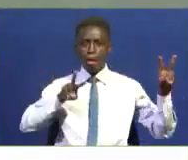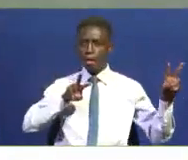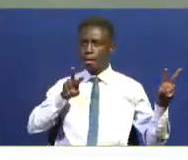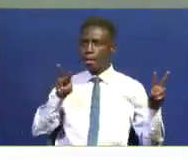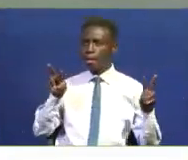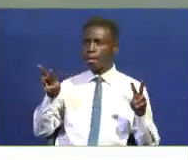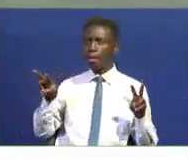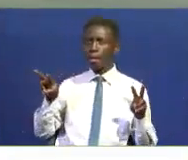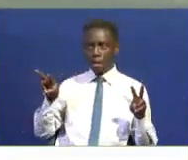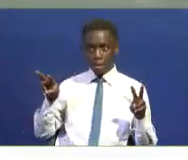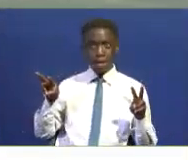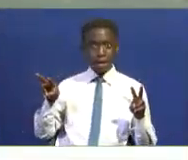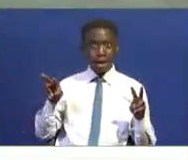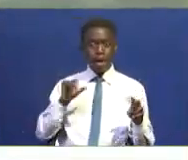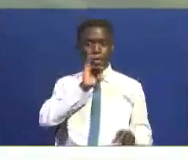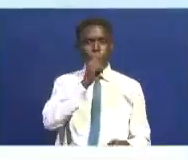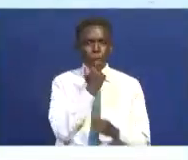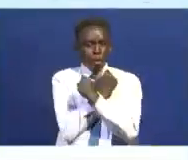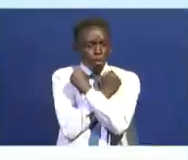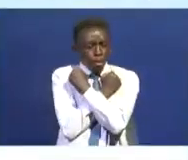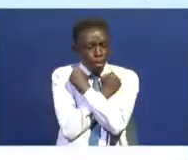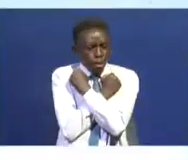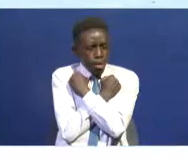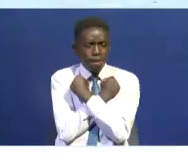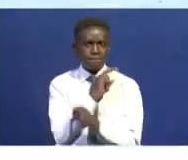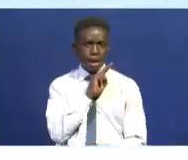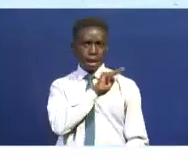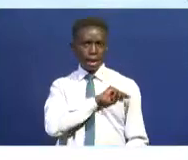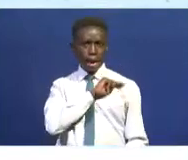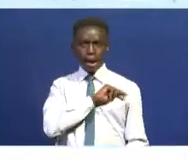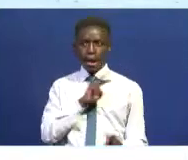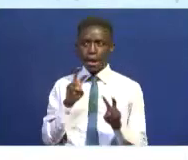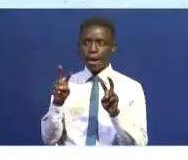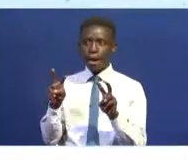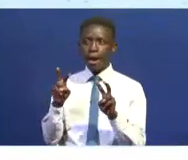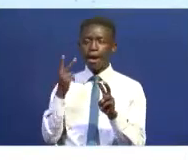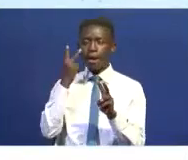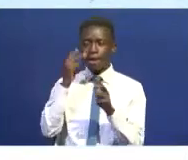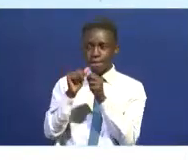watchers and nature lovers from far and wide.